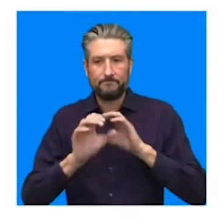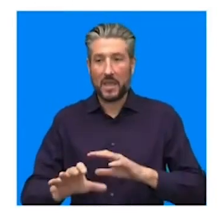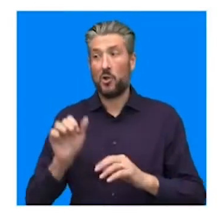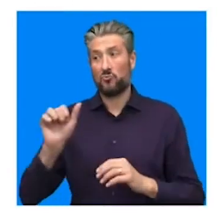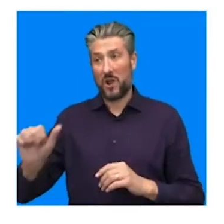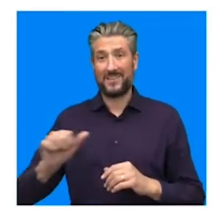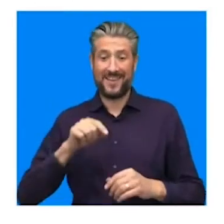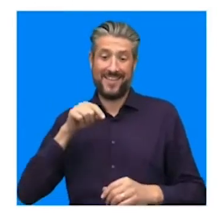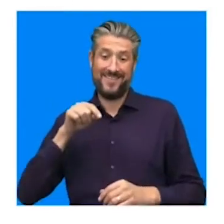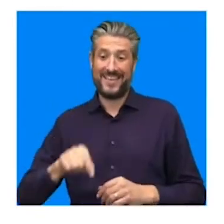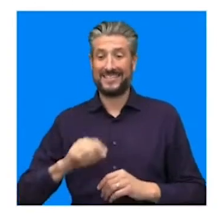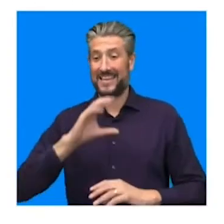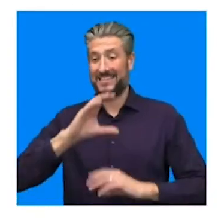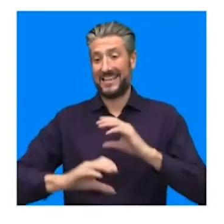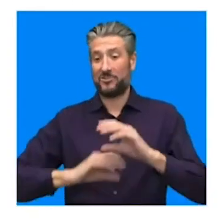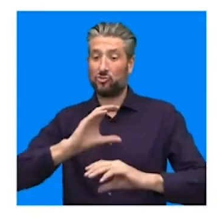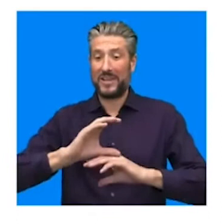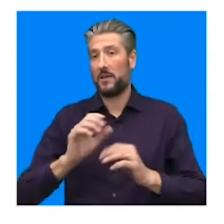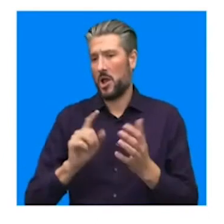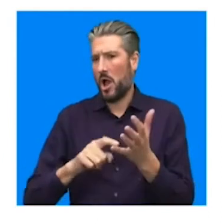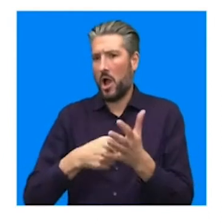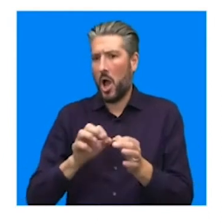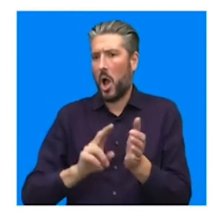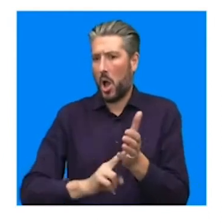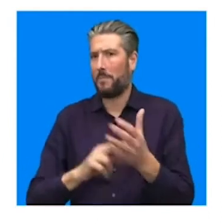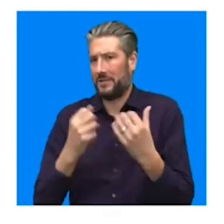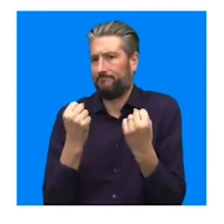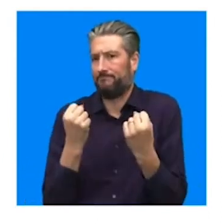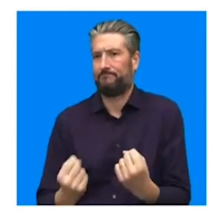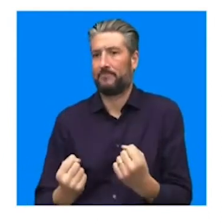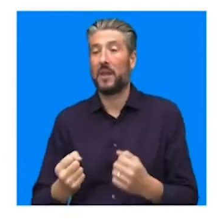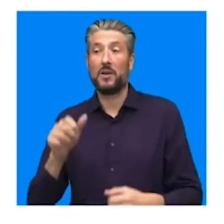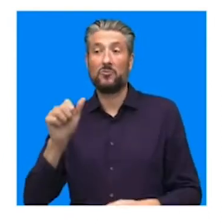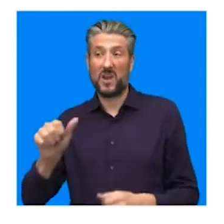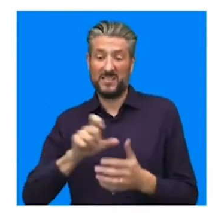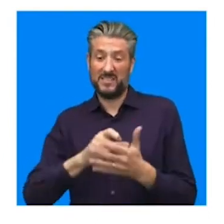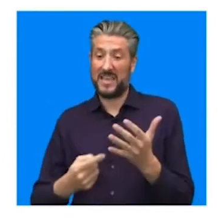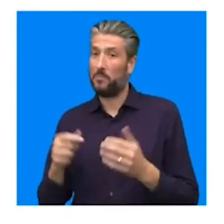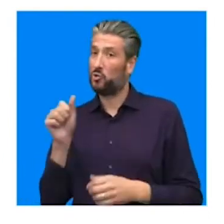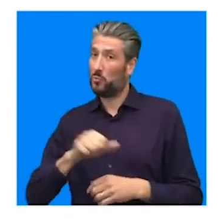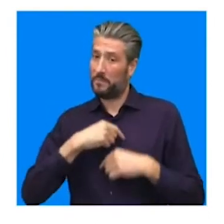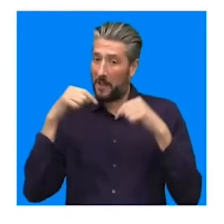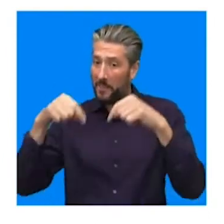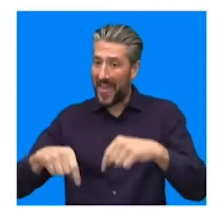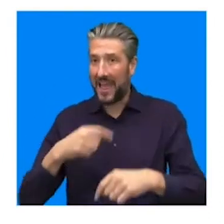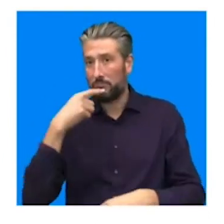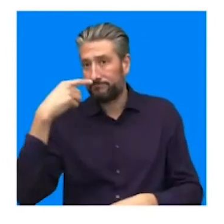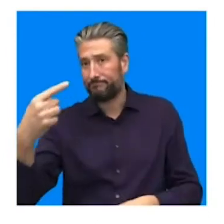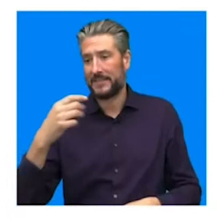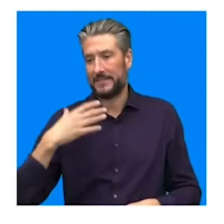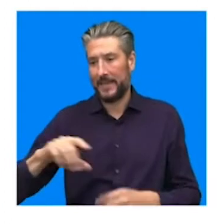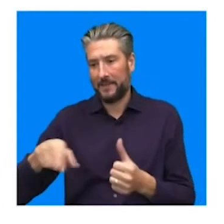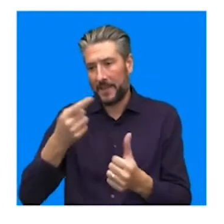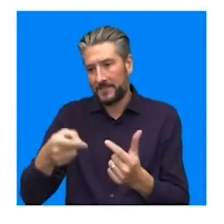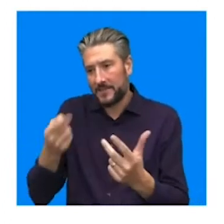it is really critical that disabled people are at the table shaping the agenda, making sure that the digital infrastructure is built